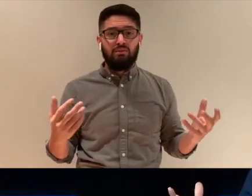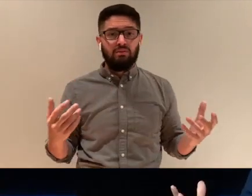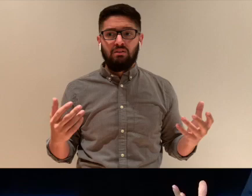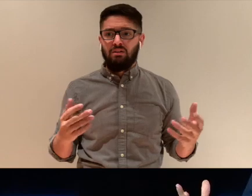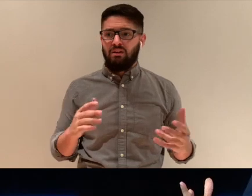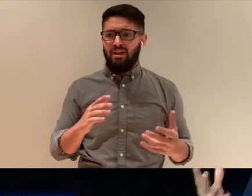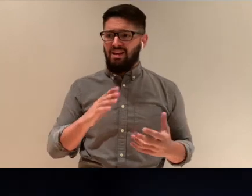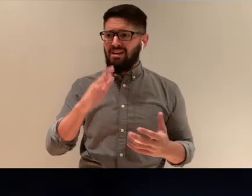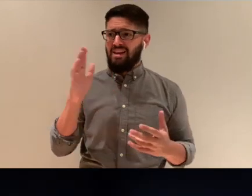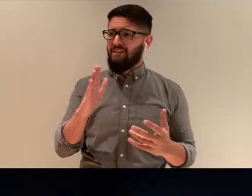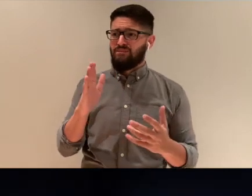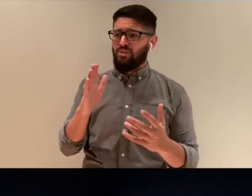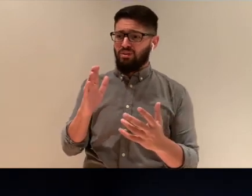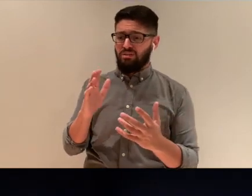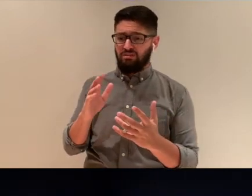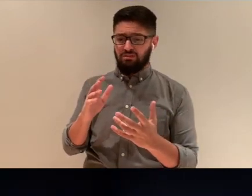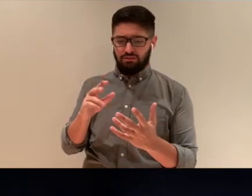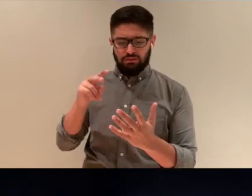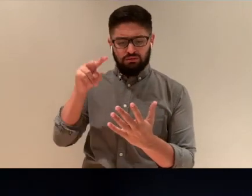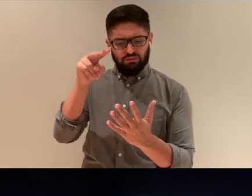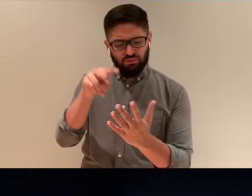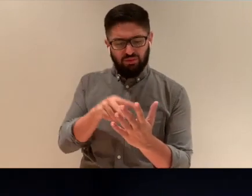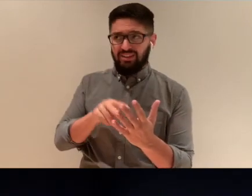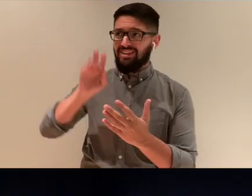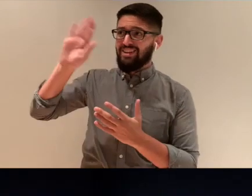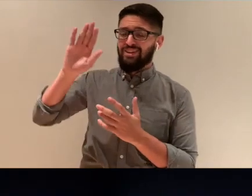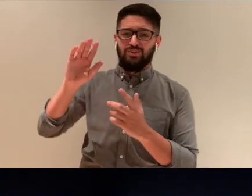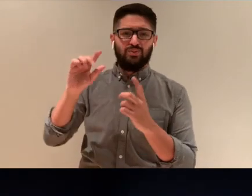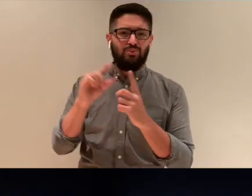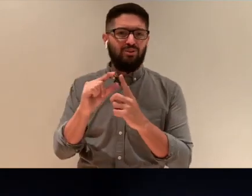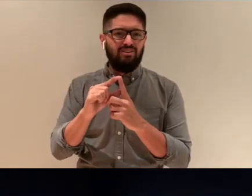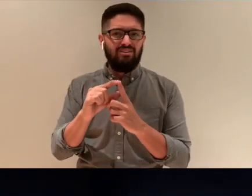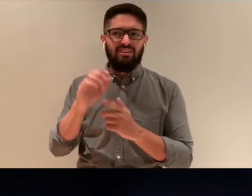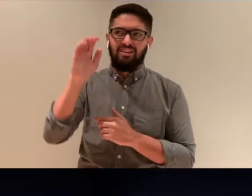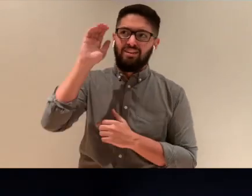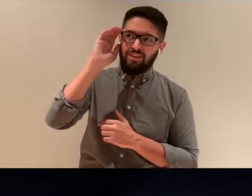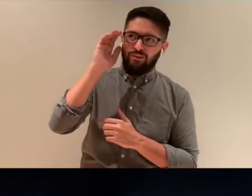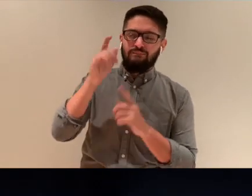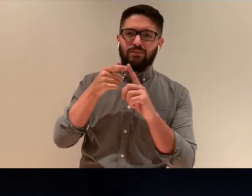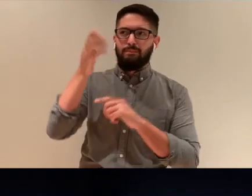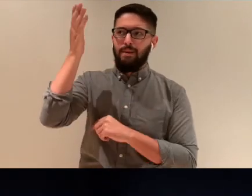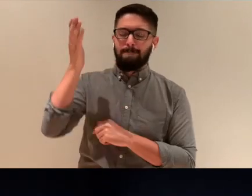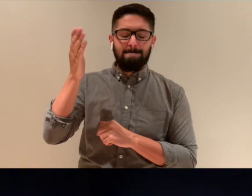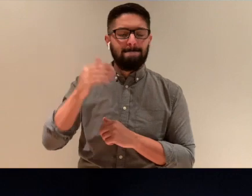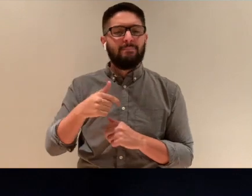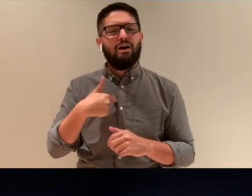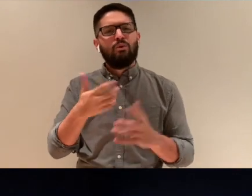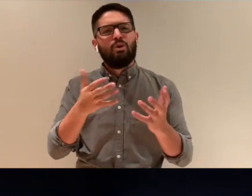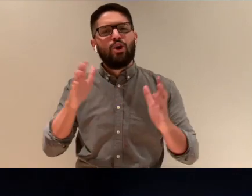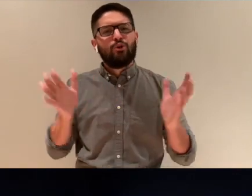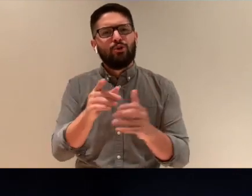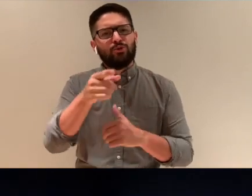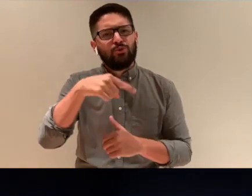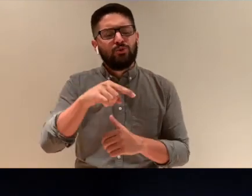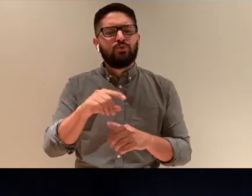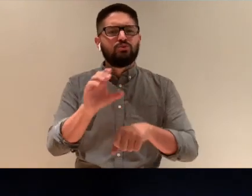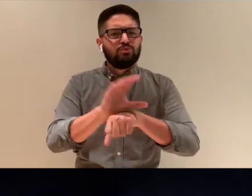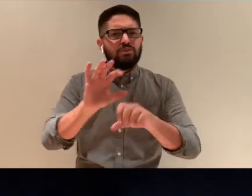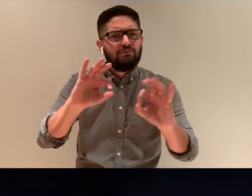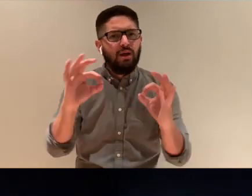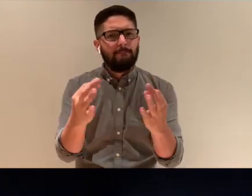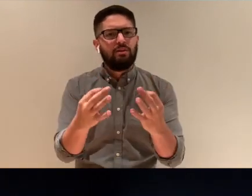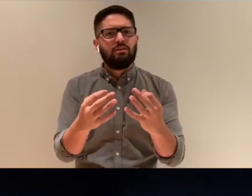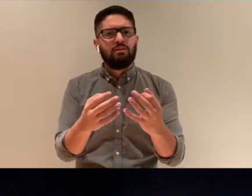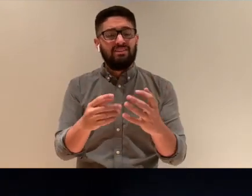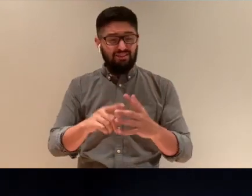frenzy, and never go to God's word to hear from Him. So I want to encourage you, listen,